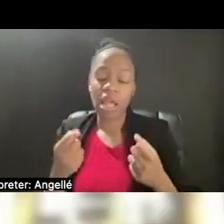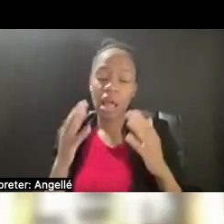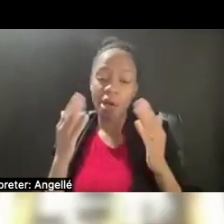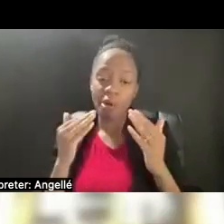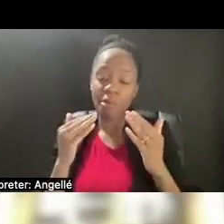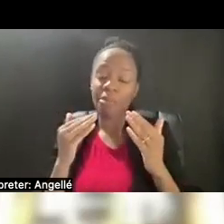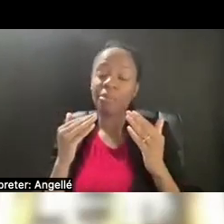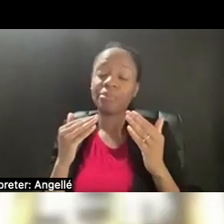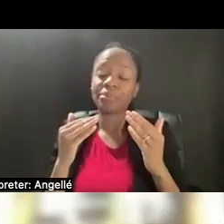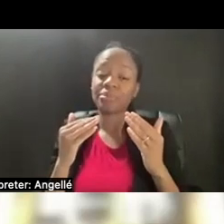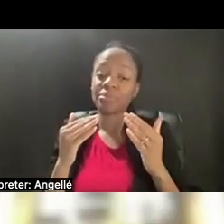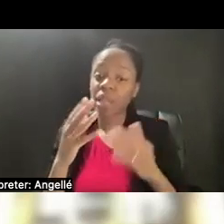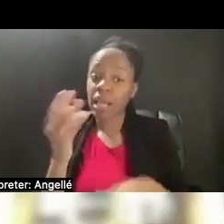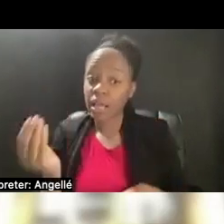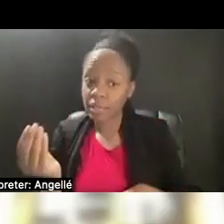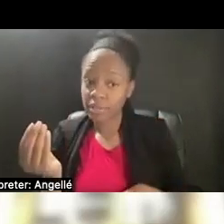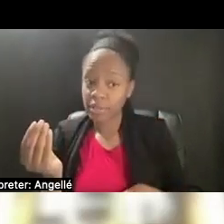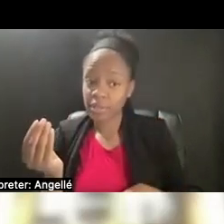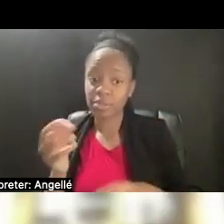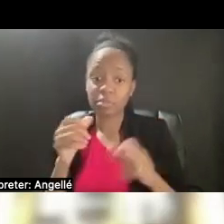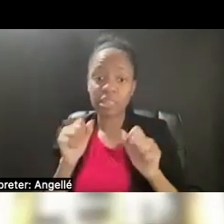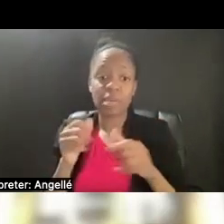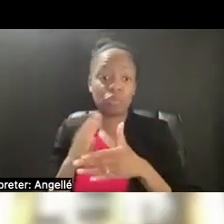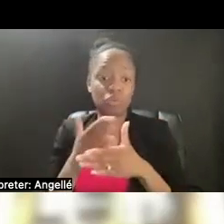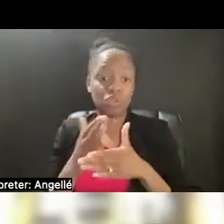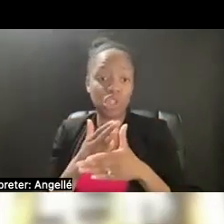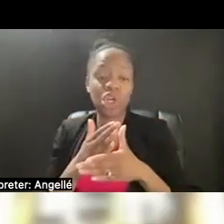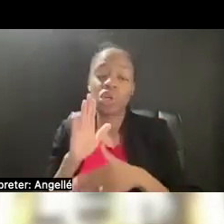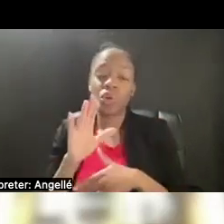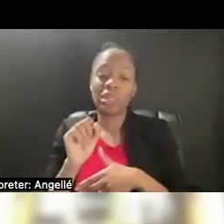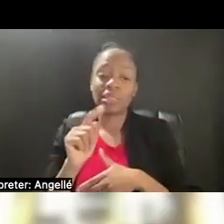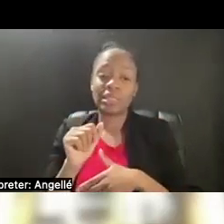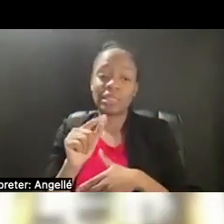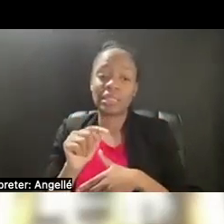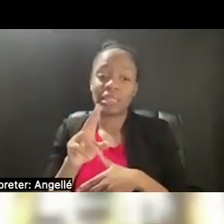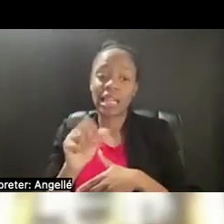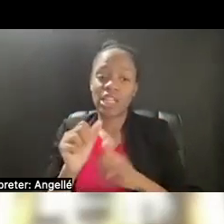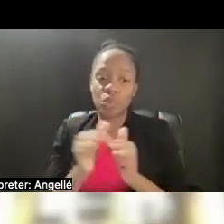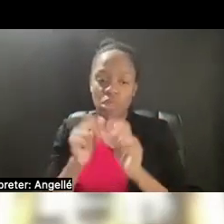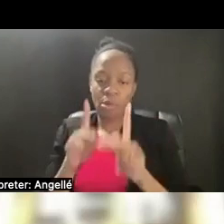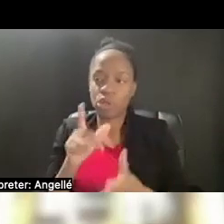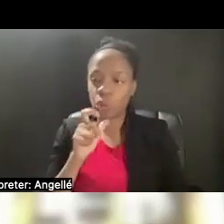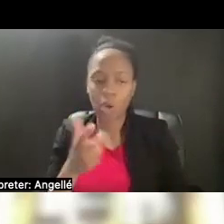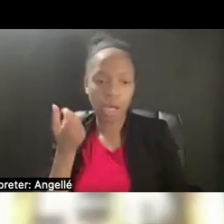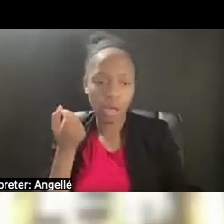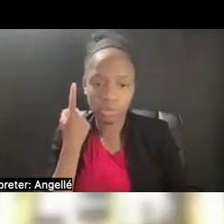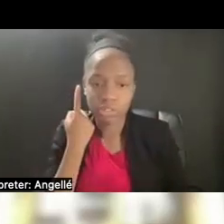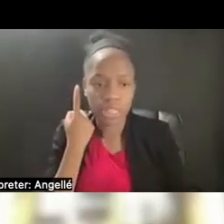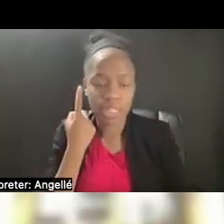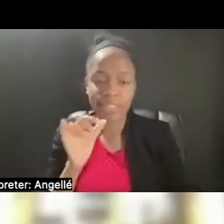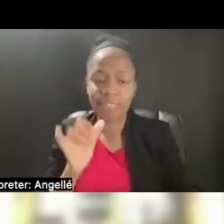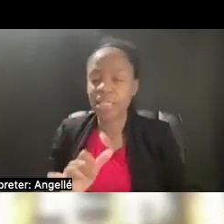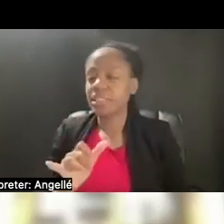and being able to share one's status with someone who gets it is probably one of the